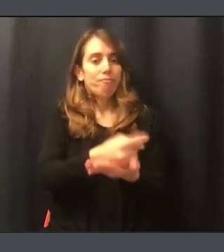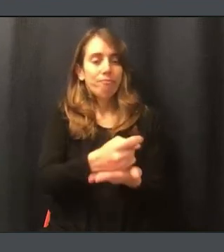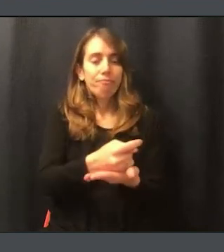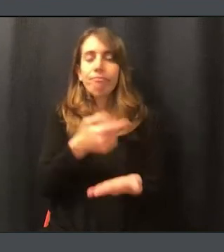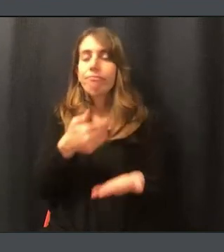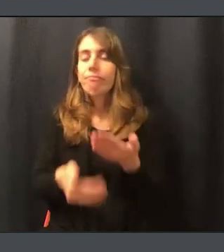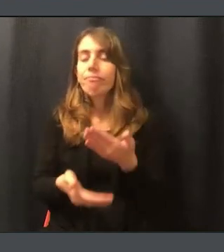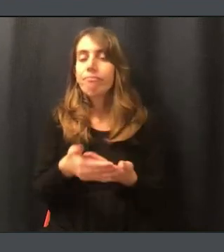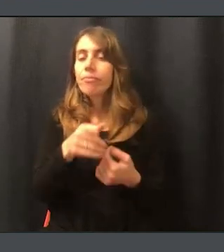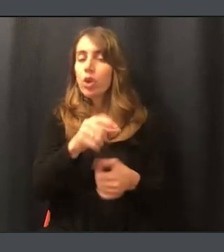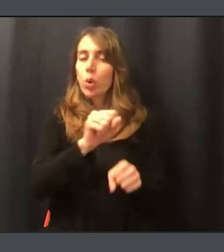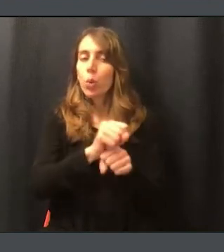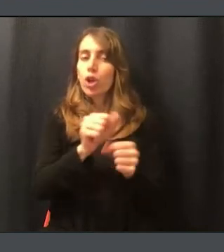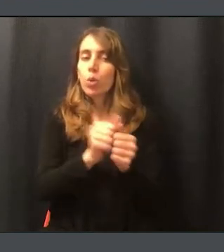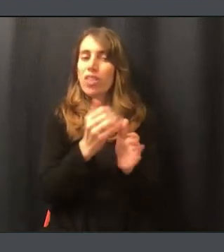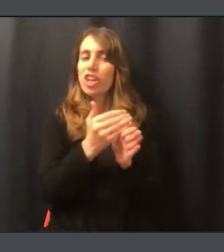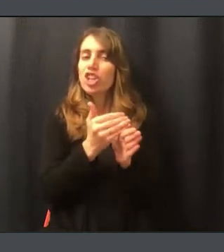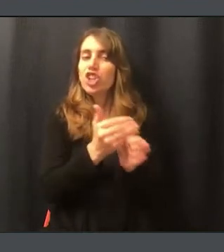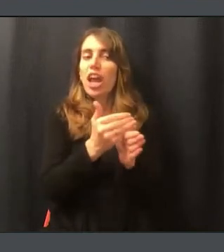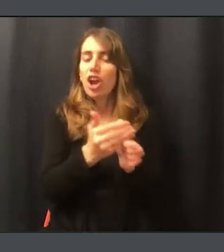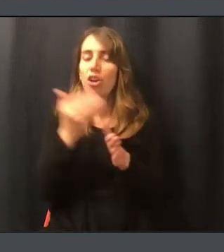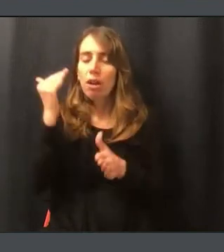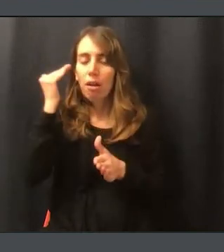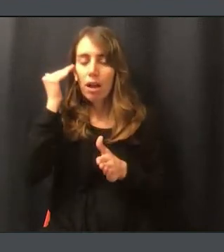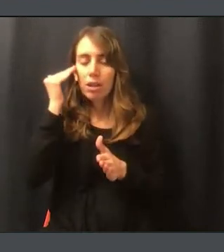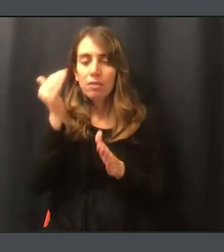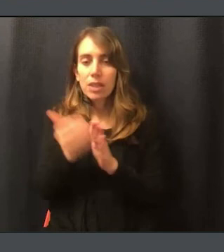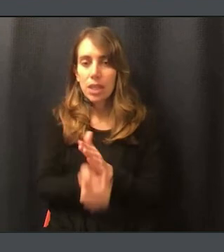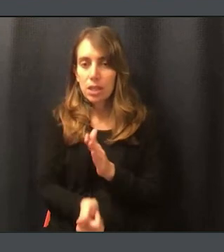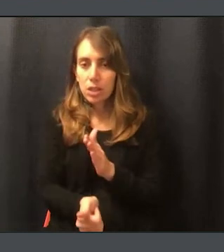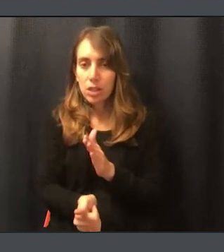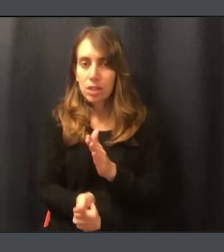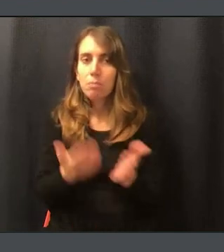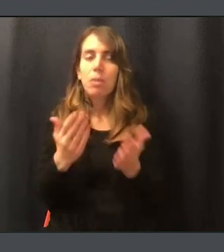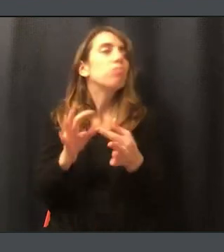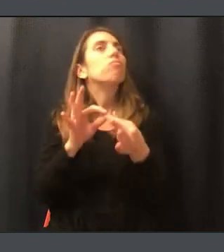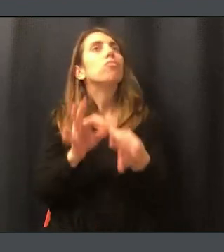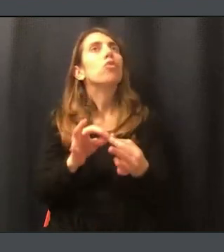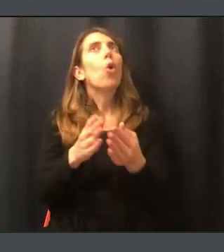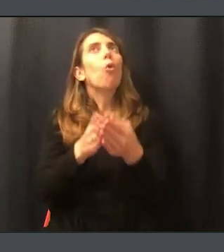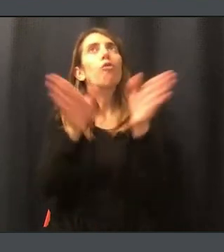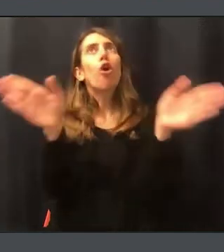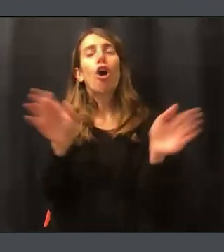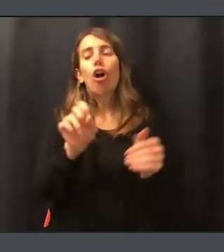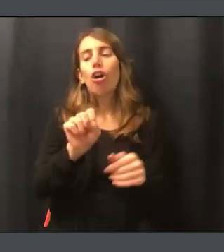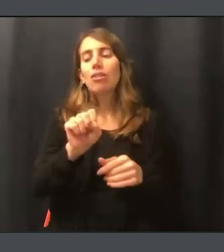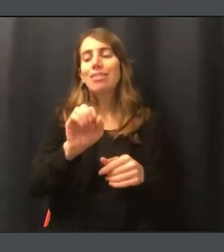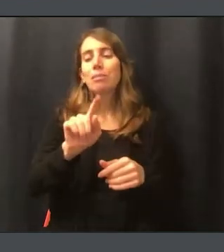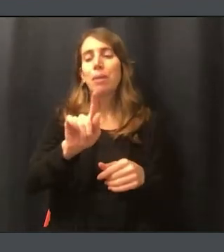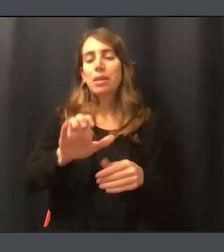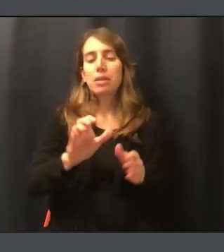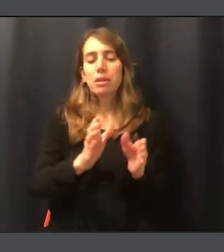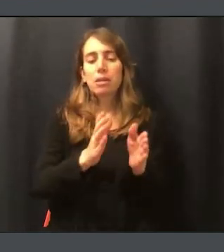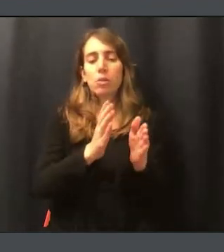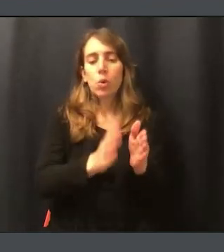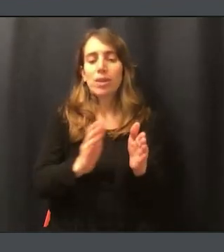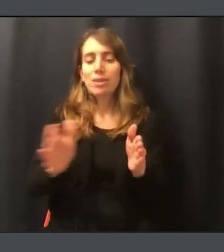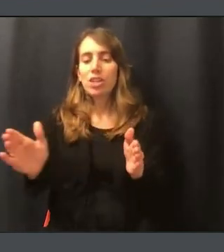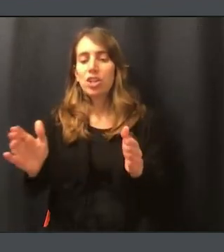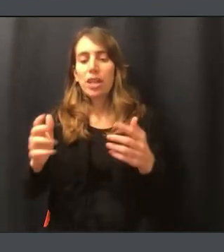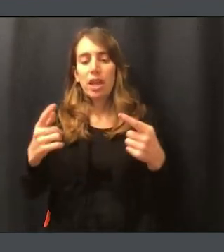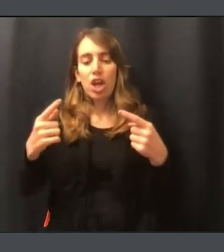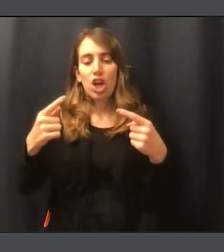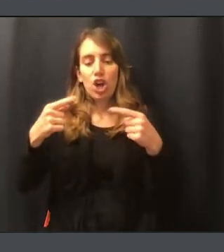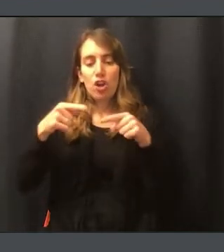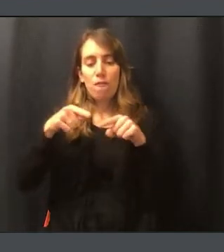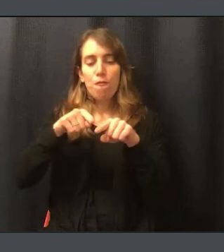skills, right? So some of these might have to do with overall semantic organization, things like convergent naming, right? Like the skill of